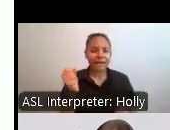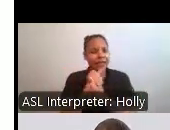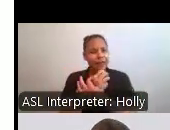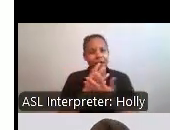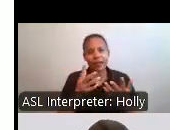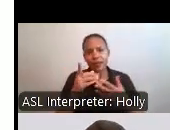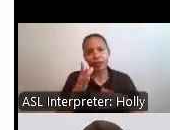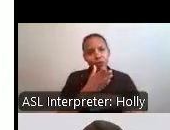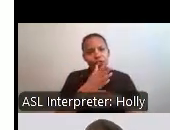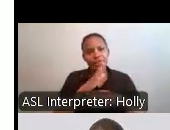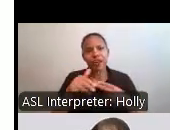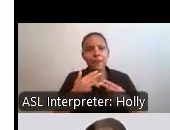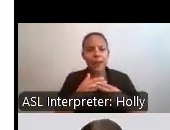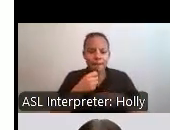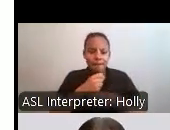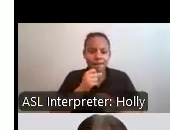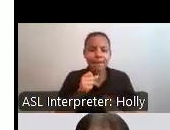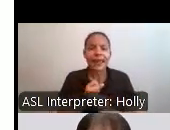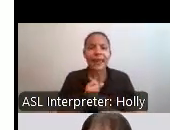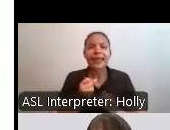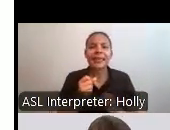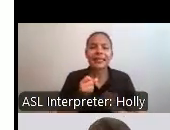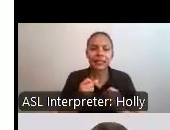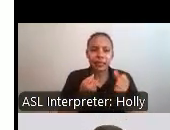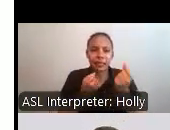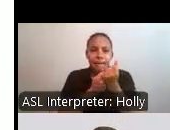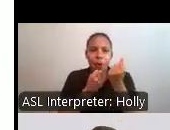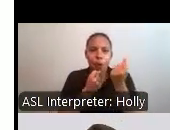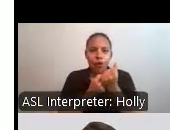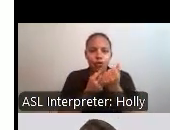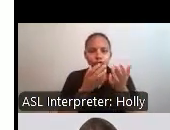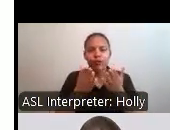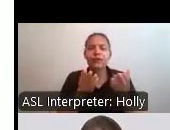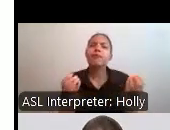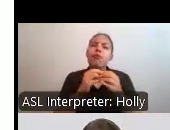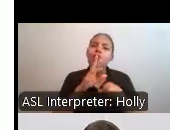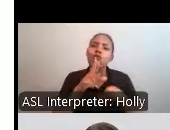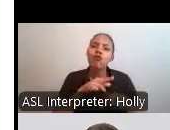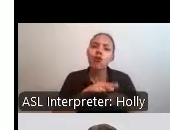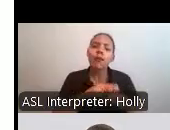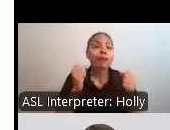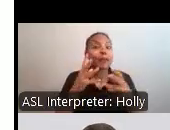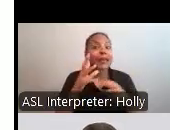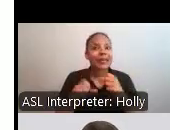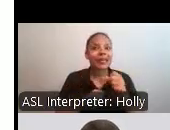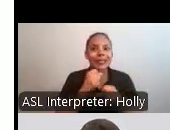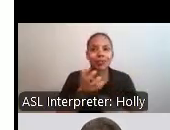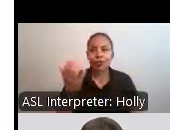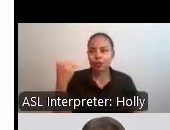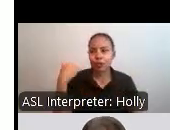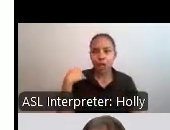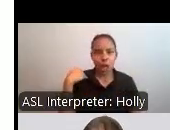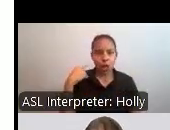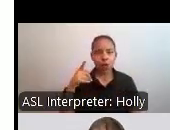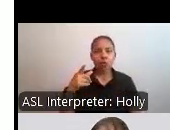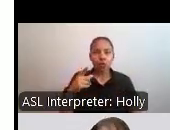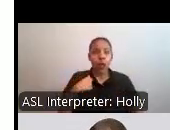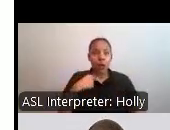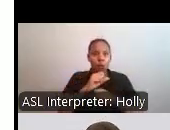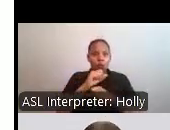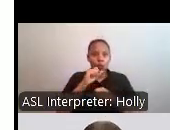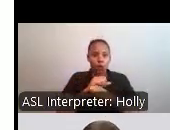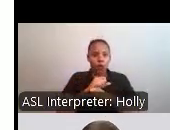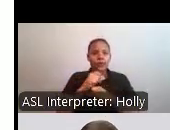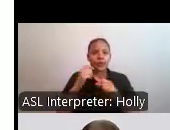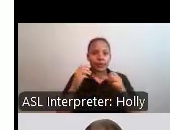supports. Many years ago, when I worked in a job center, I used to tell customers I worked with all of the time,